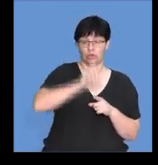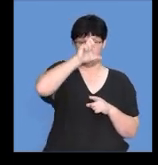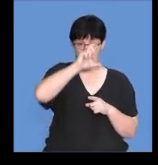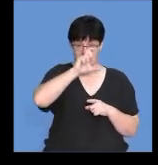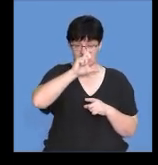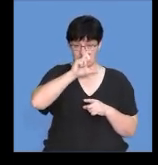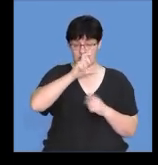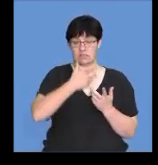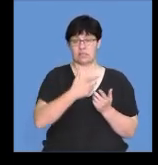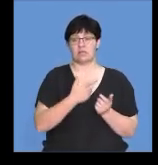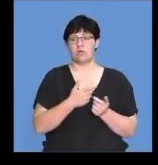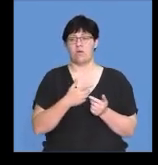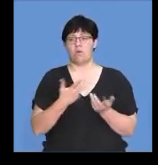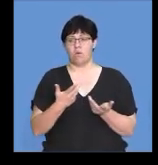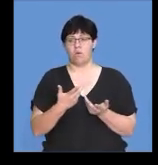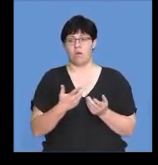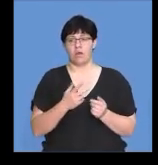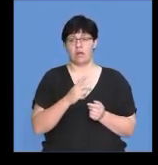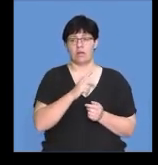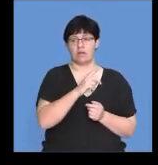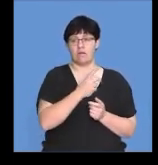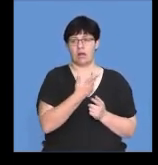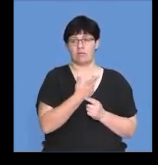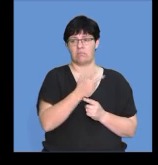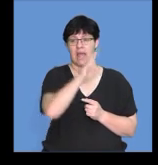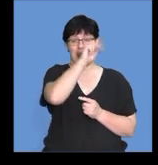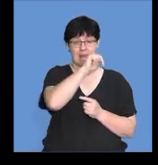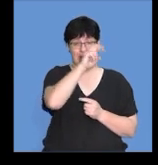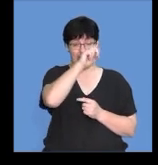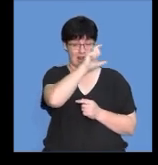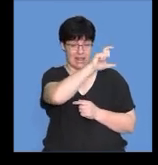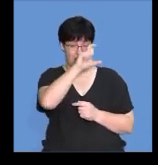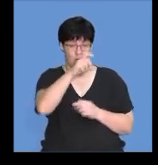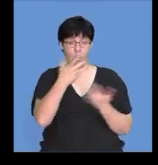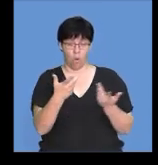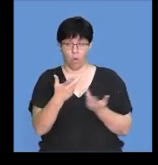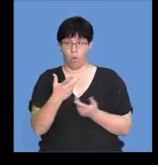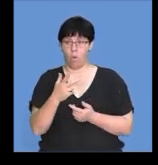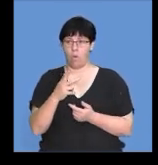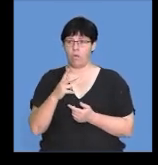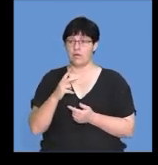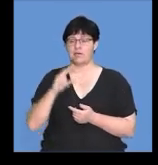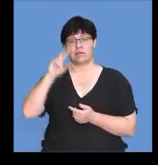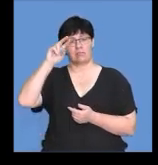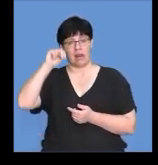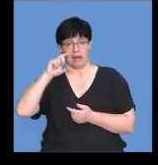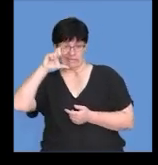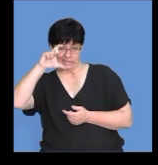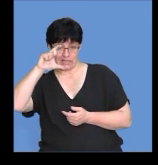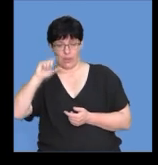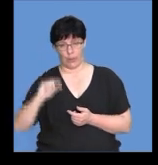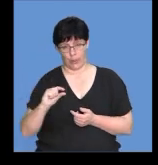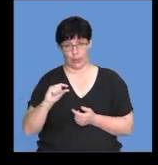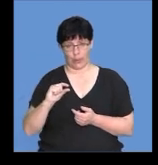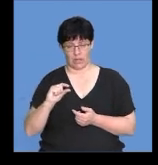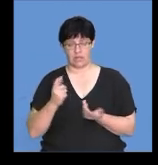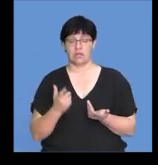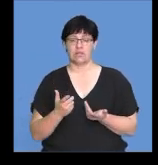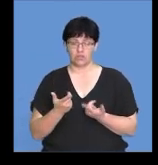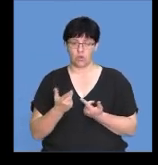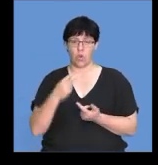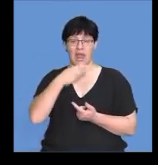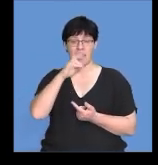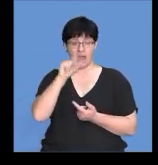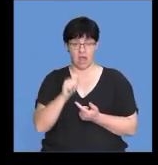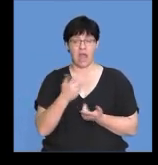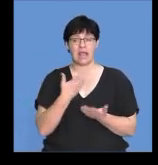or with two dominant alleles, or a combination of a dominant and a recessive allele. So Hannah could be either